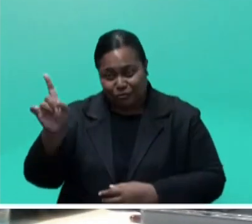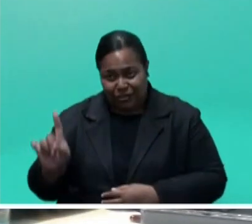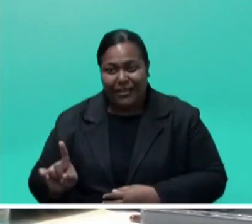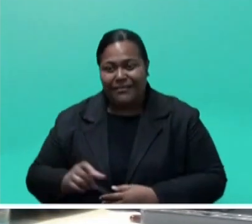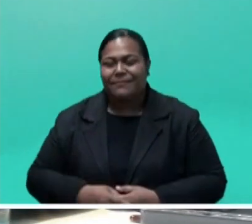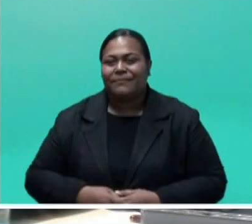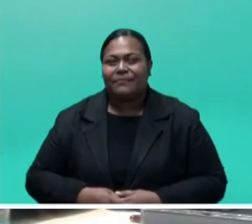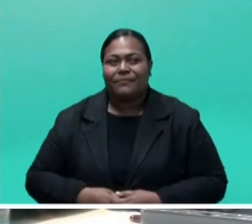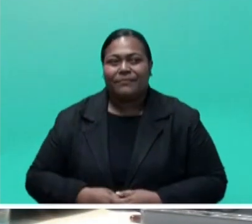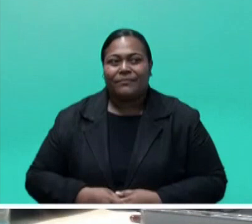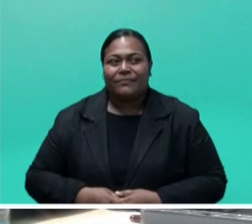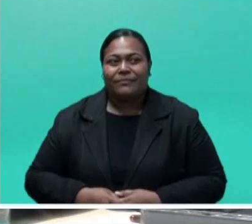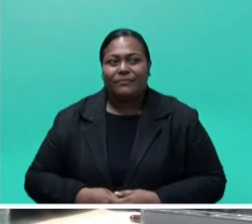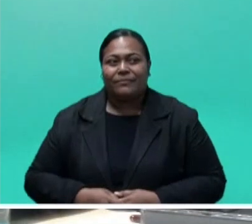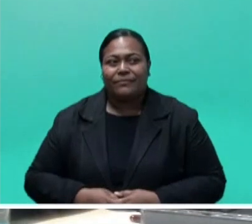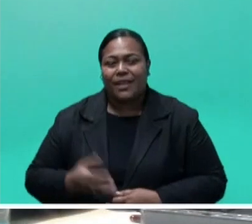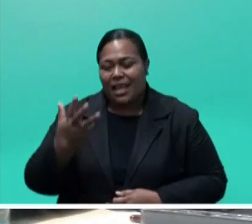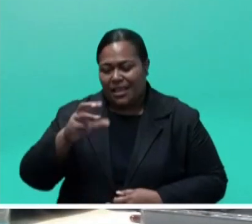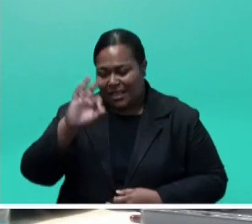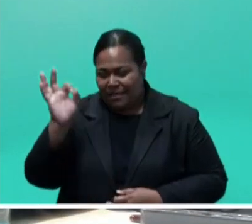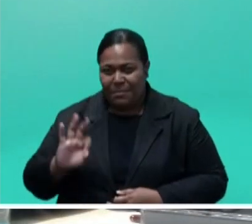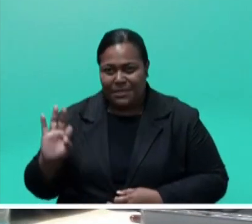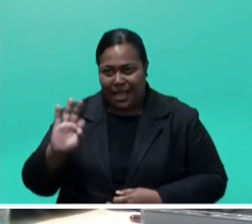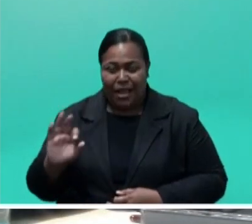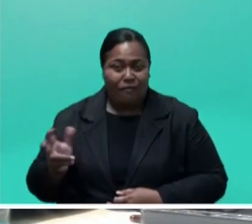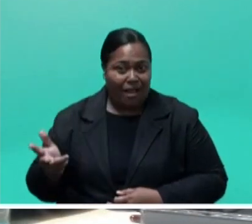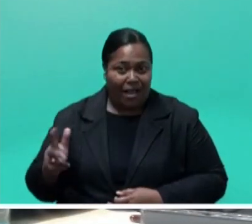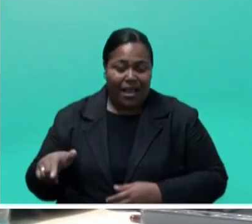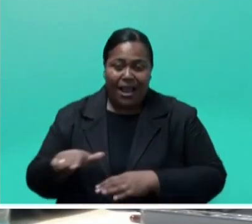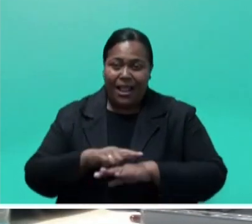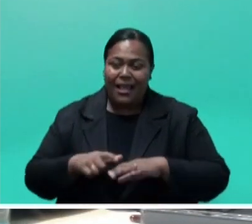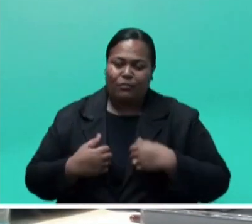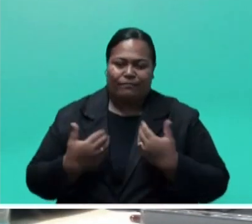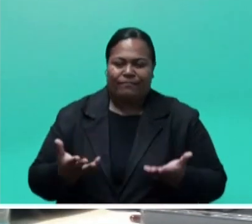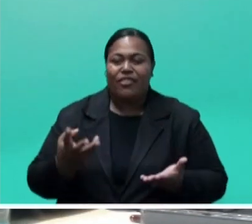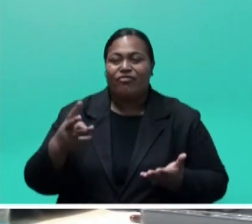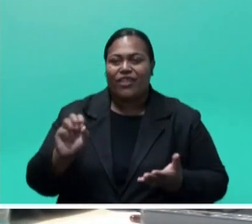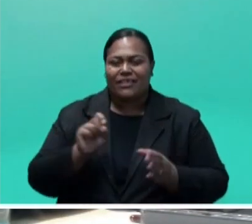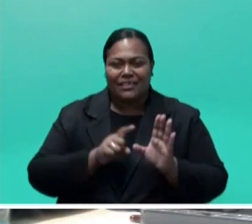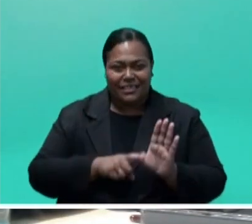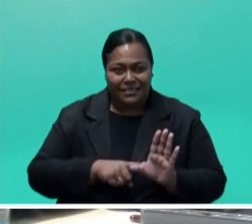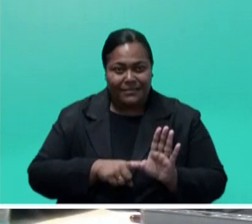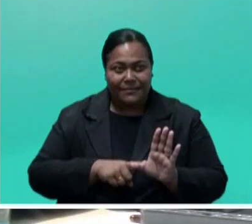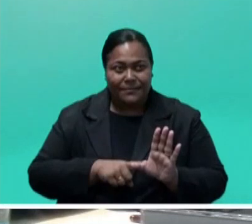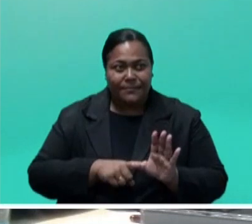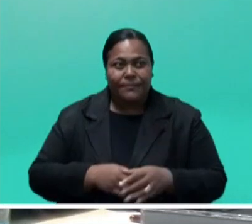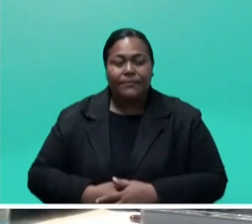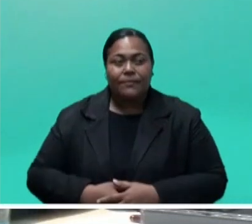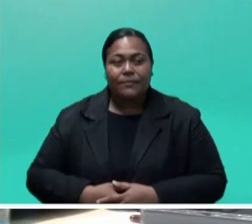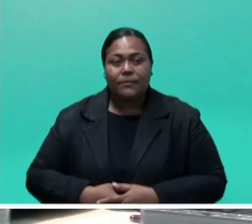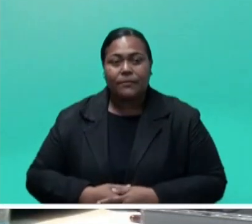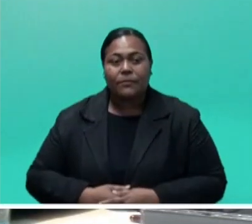say, over 90% of TLTB leases have been issued for 30 years and deemed short for investment in the